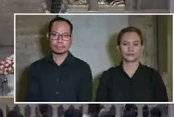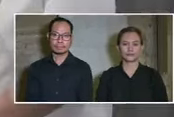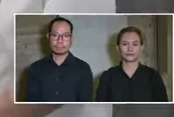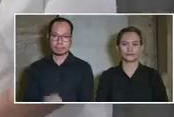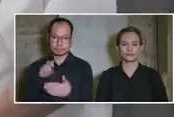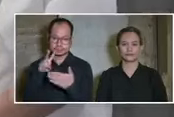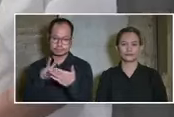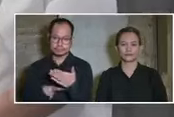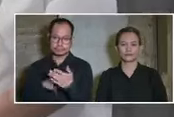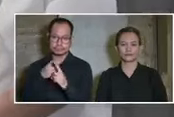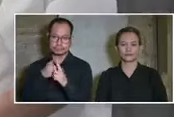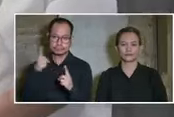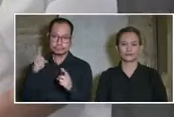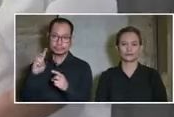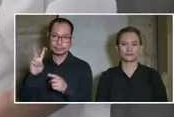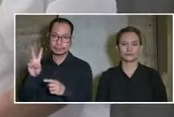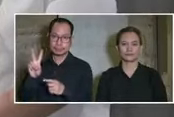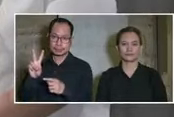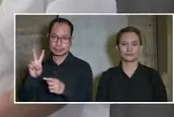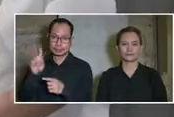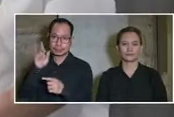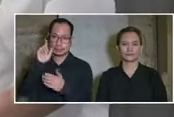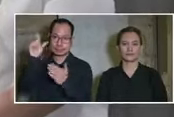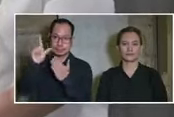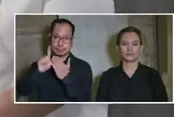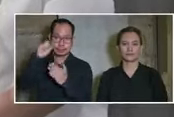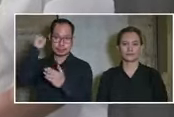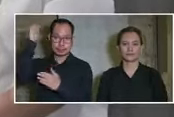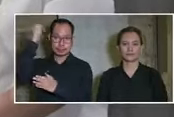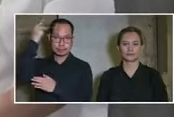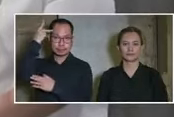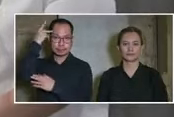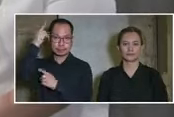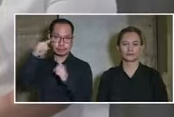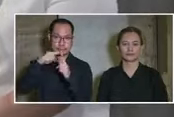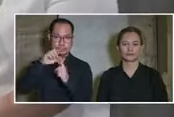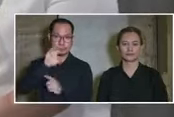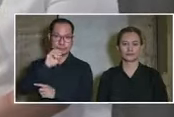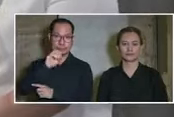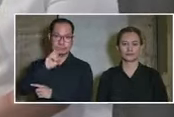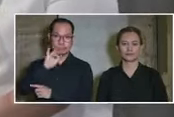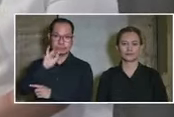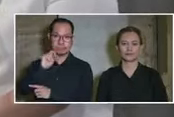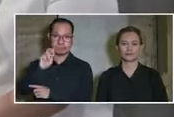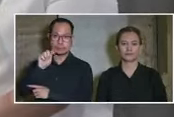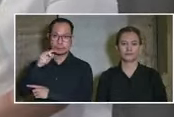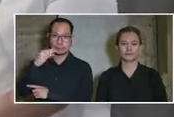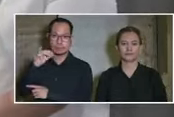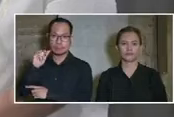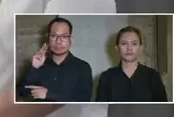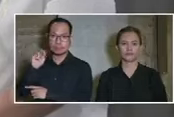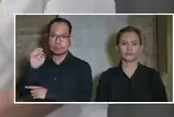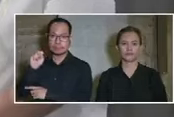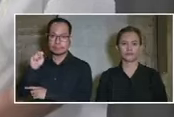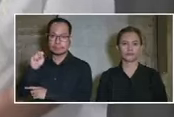A reading from the second letter of Saint Paul to the Corinthians.